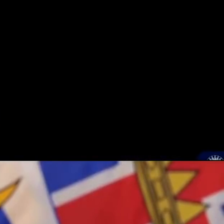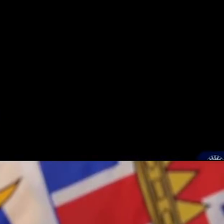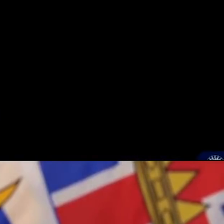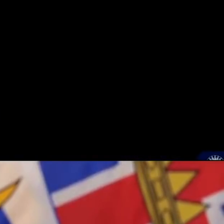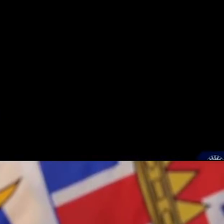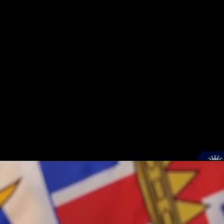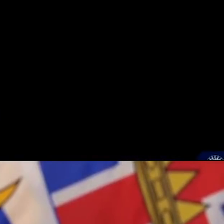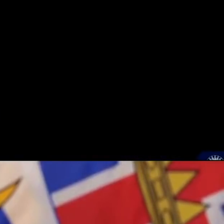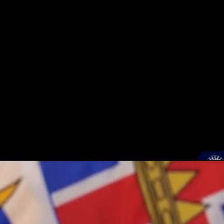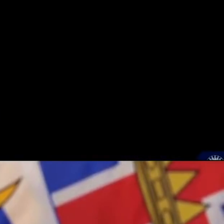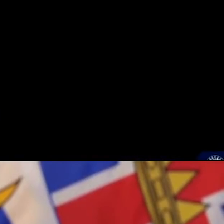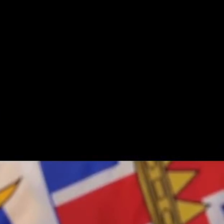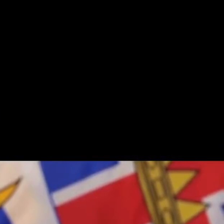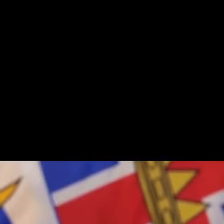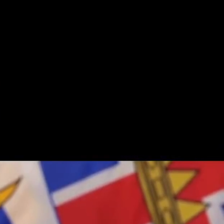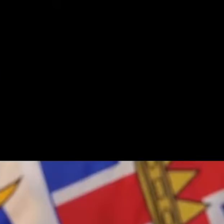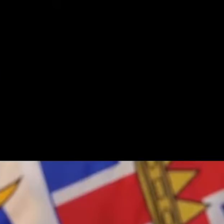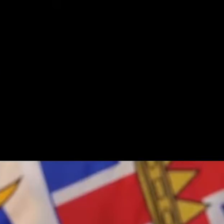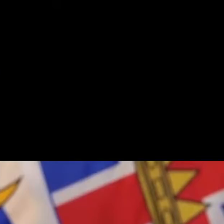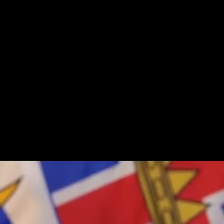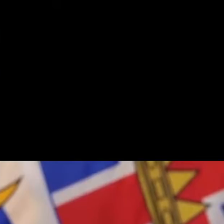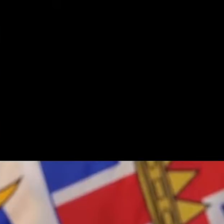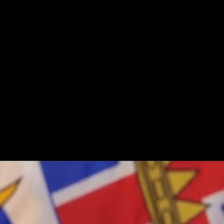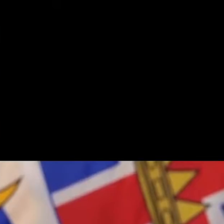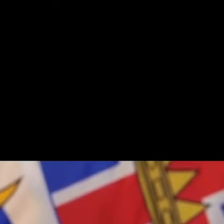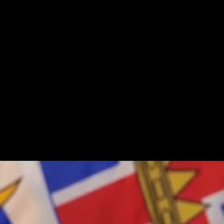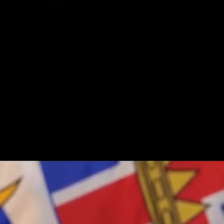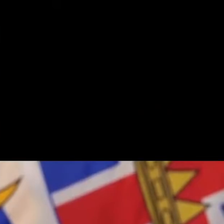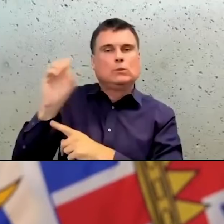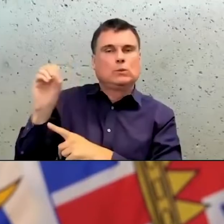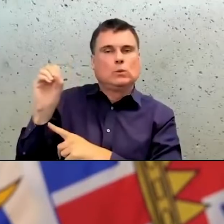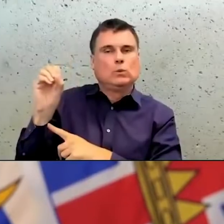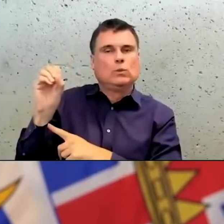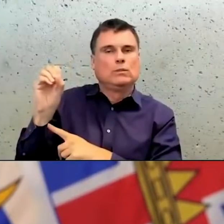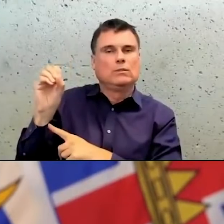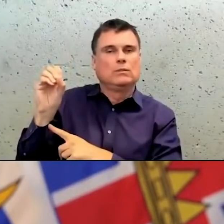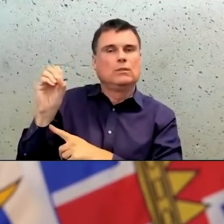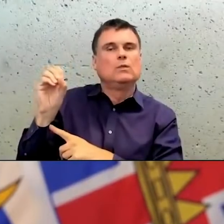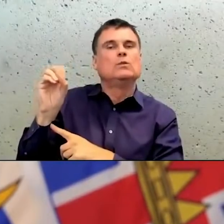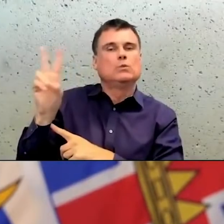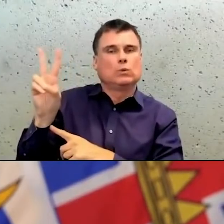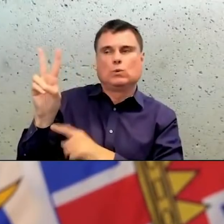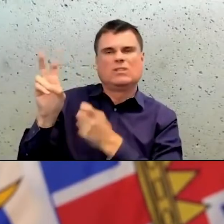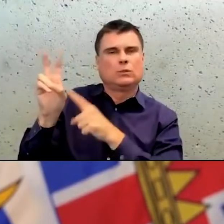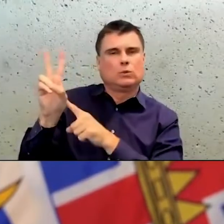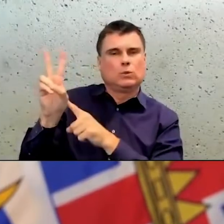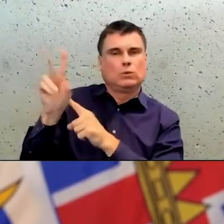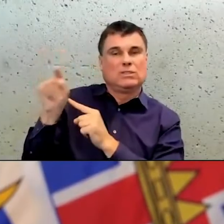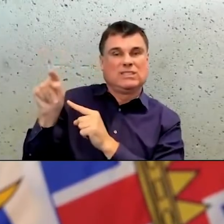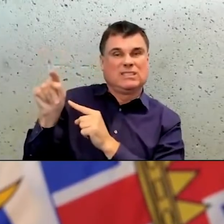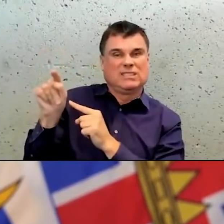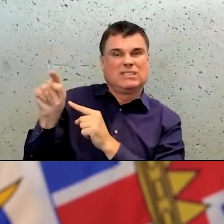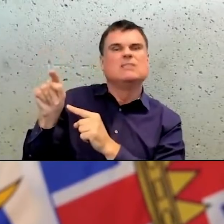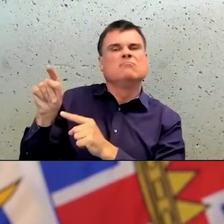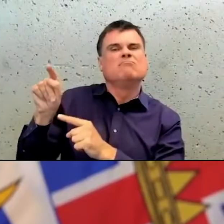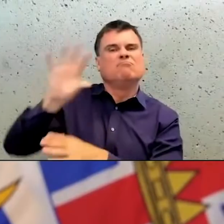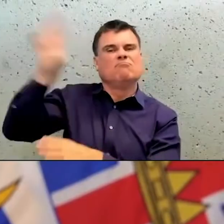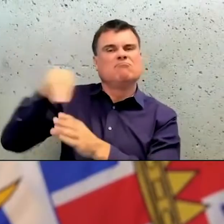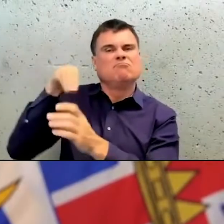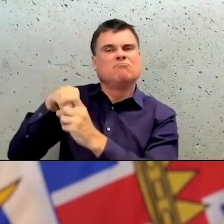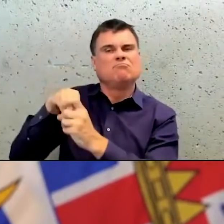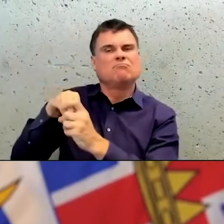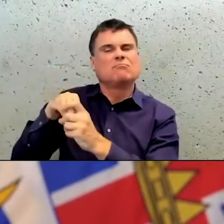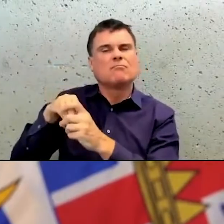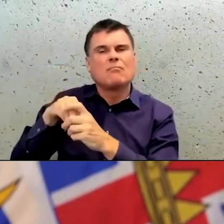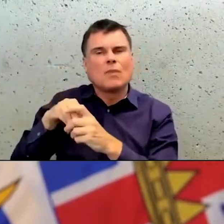results show how difficult this pandemic has been on children and families. And that's one of the reasons we have worked so hard to keep our schools